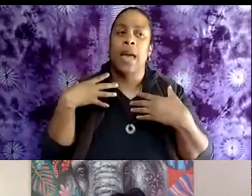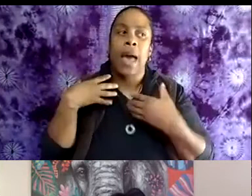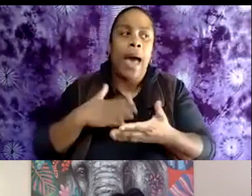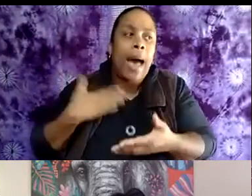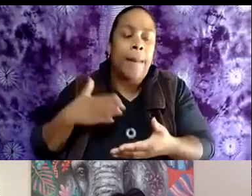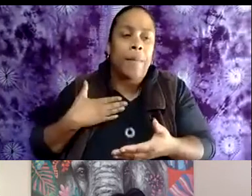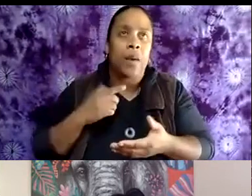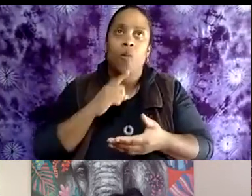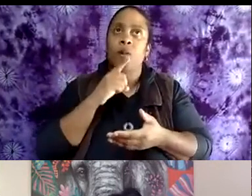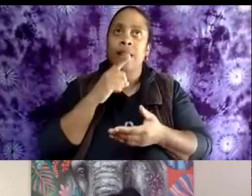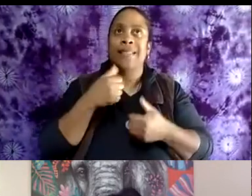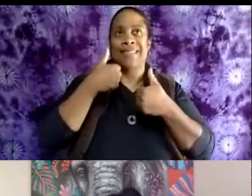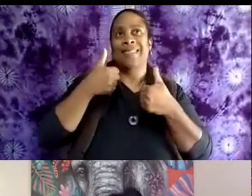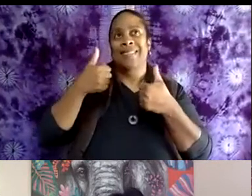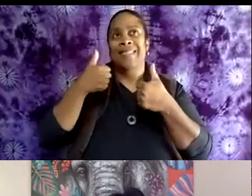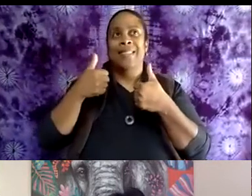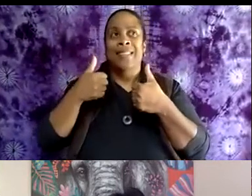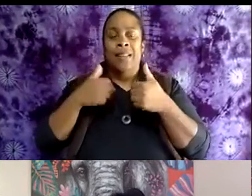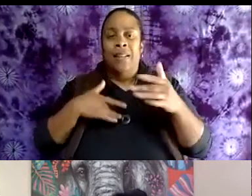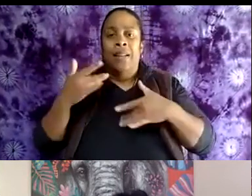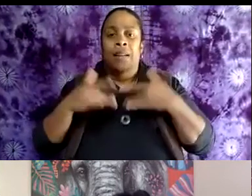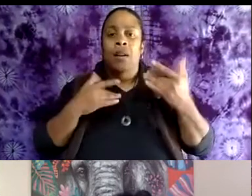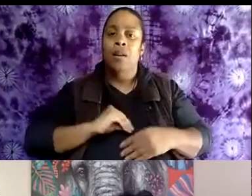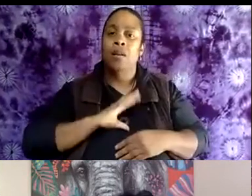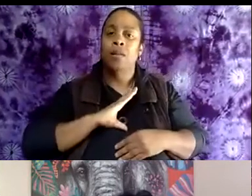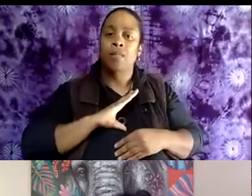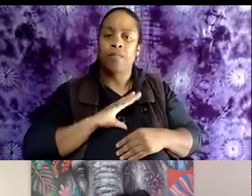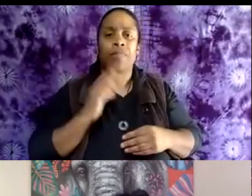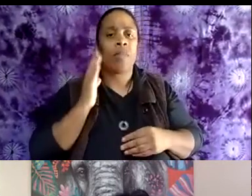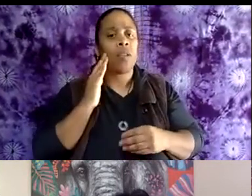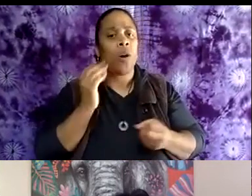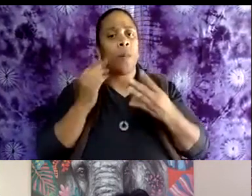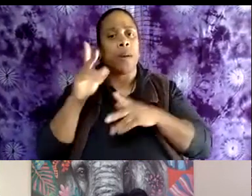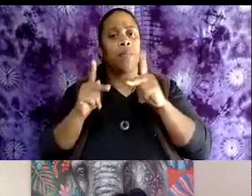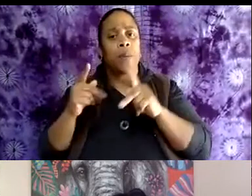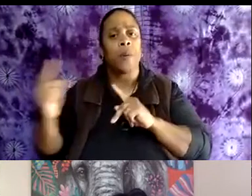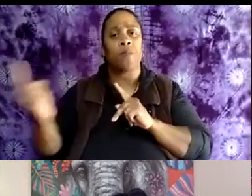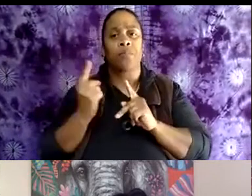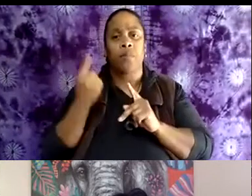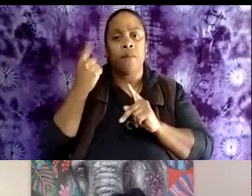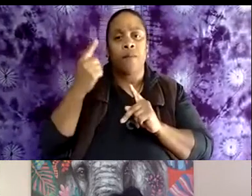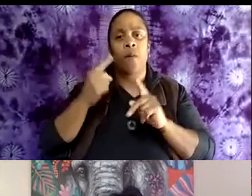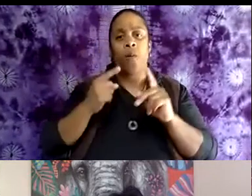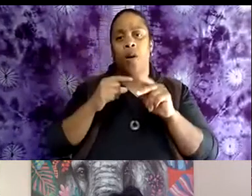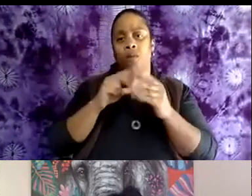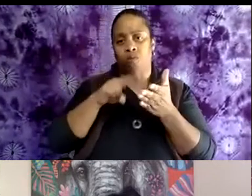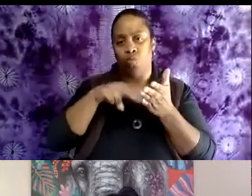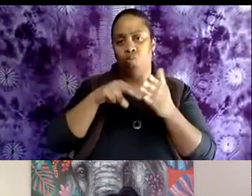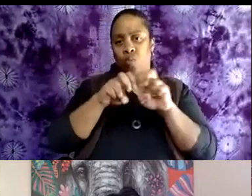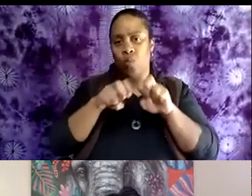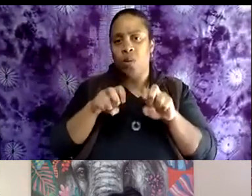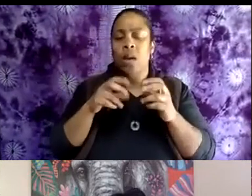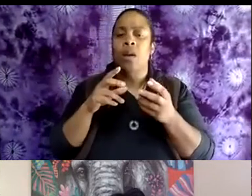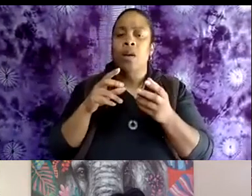have the patience for it. I know a lot of people who have come to me for readings, they're wondering, they're very